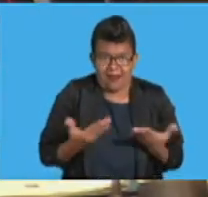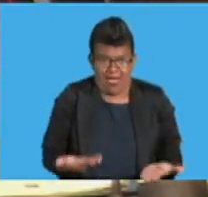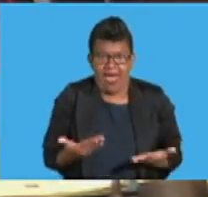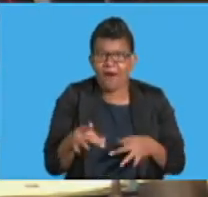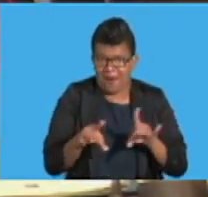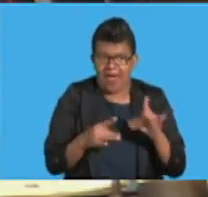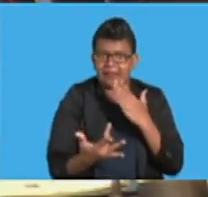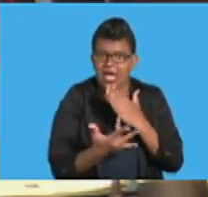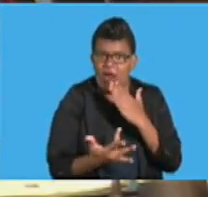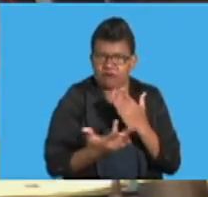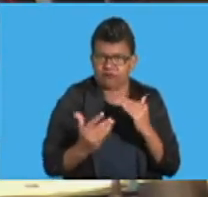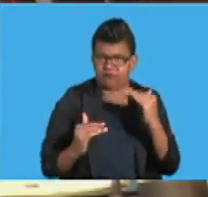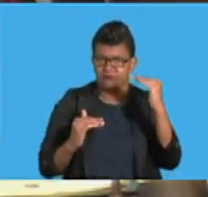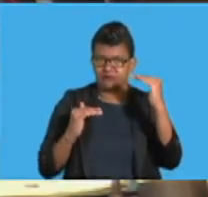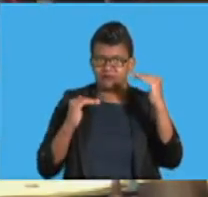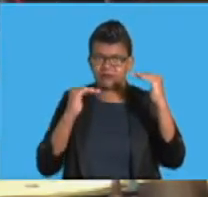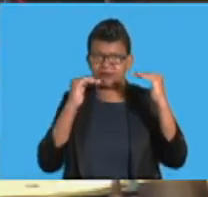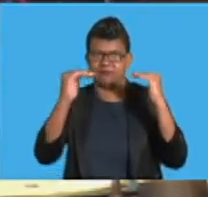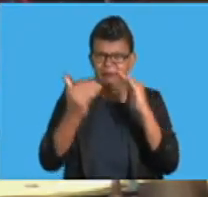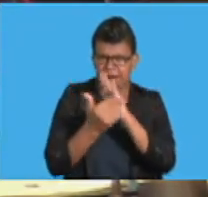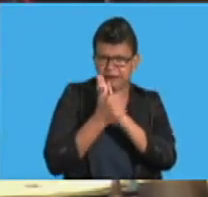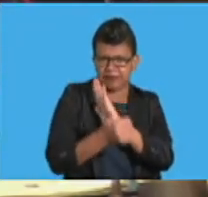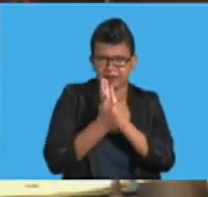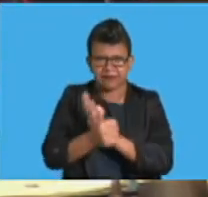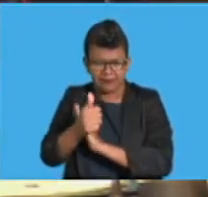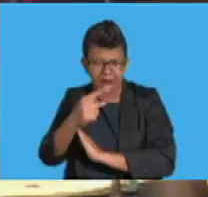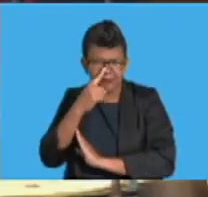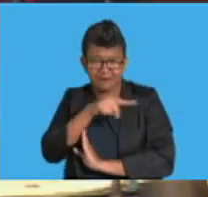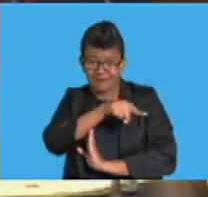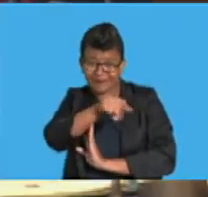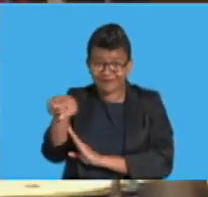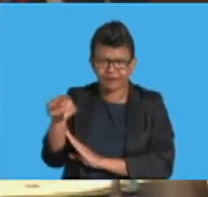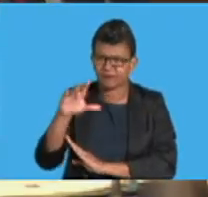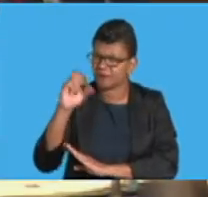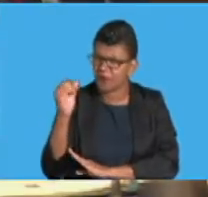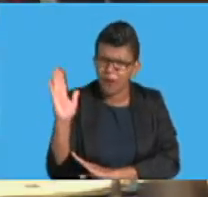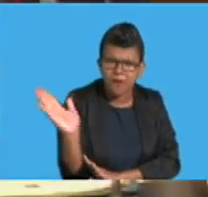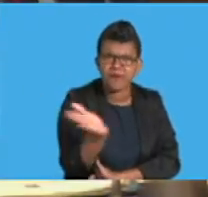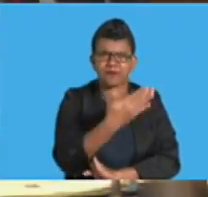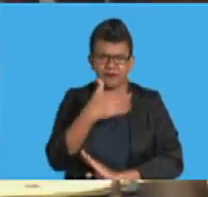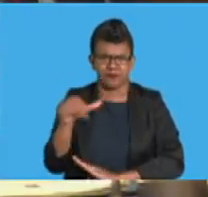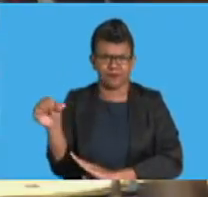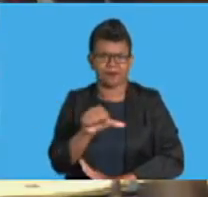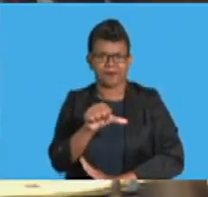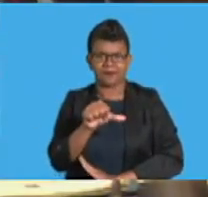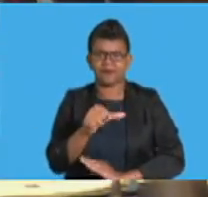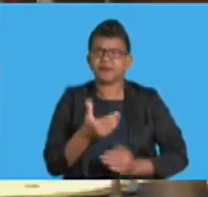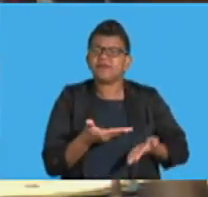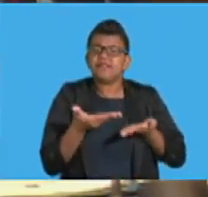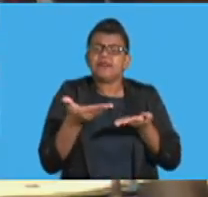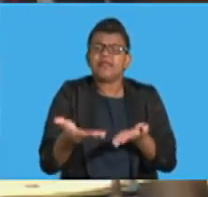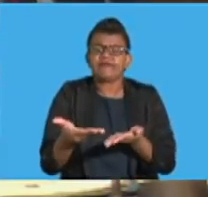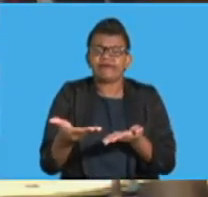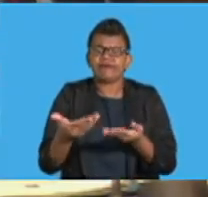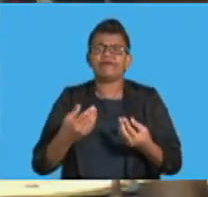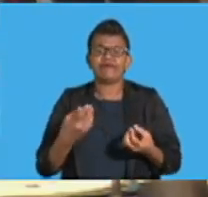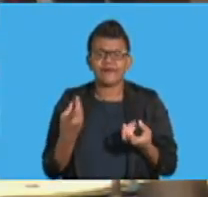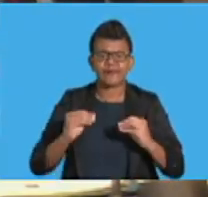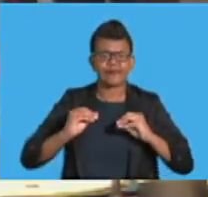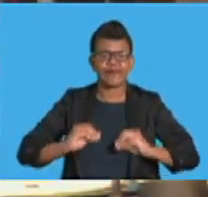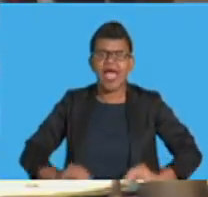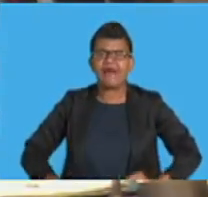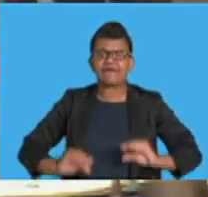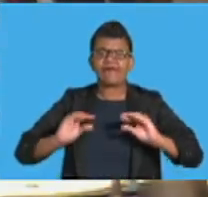sectors. Any investment in such measures should yield appreciable returns in a reasonable time frame. We cannot mark